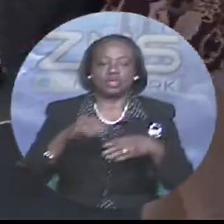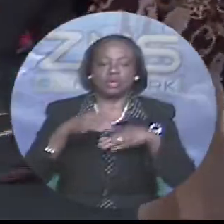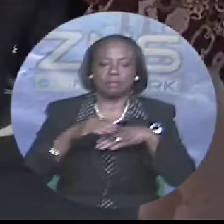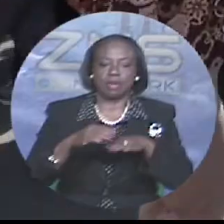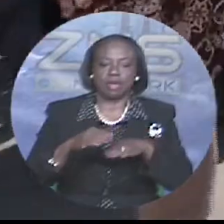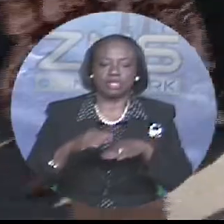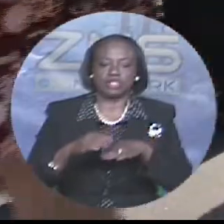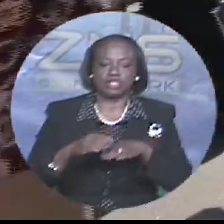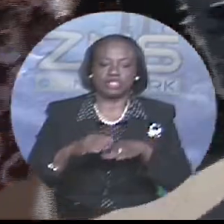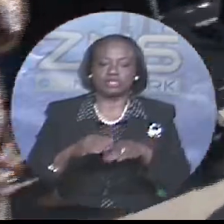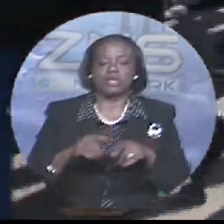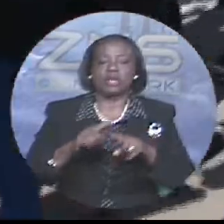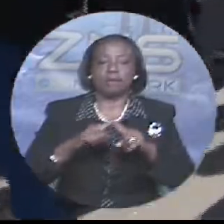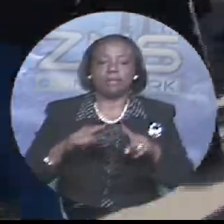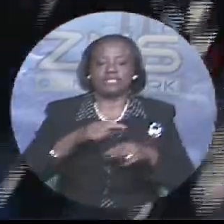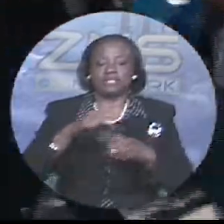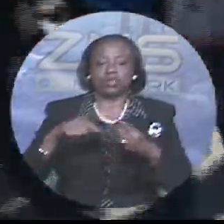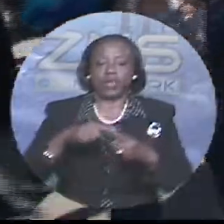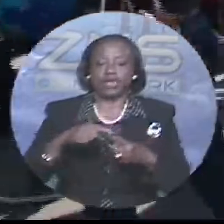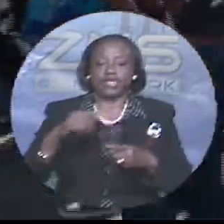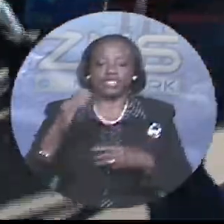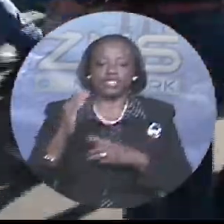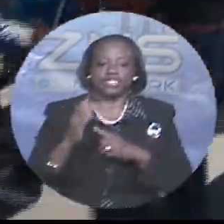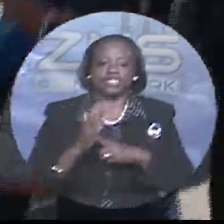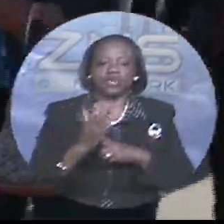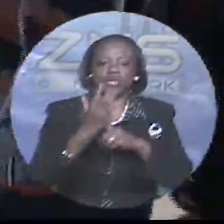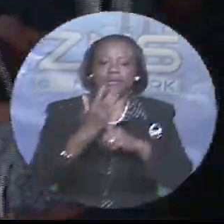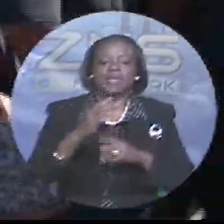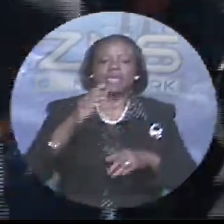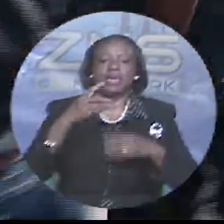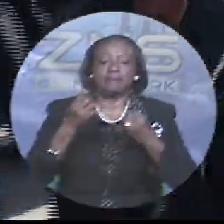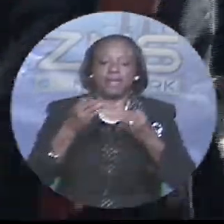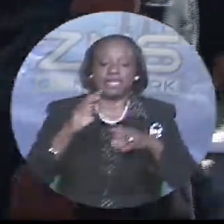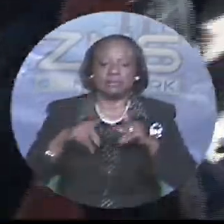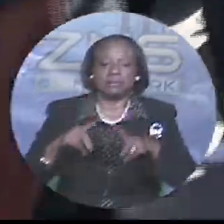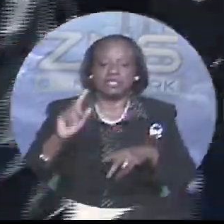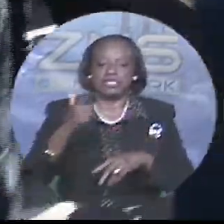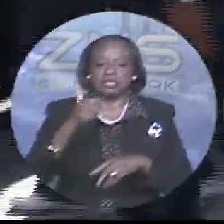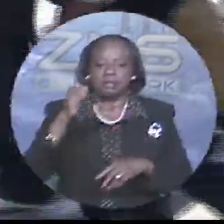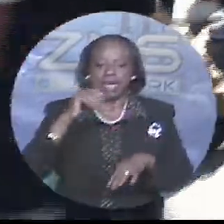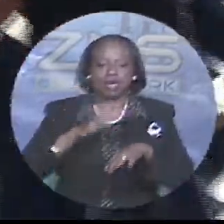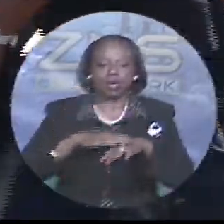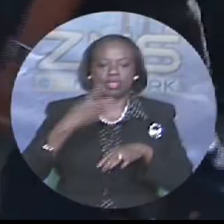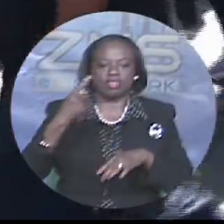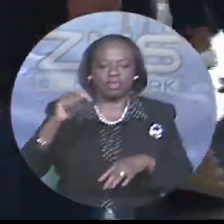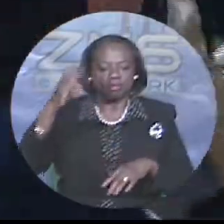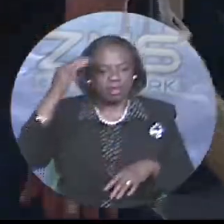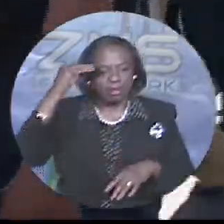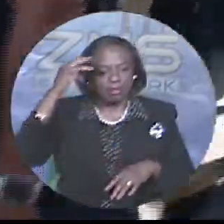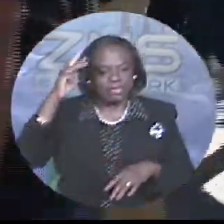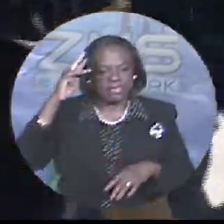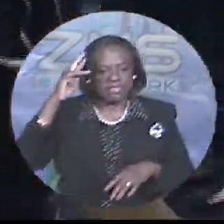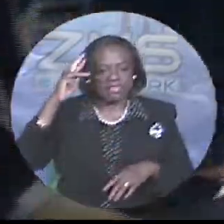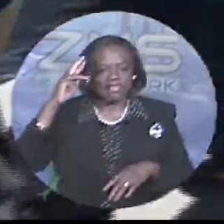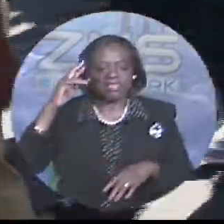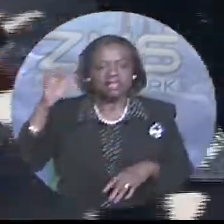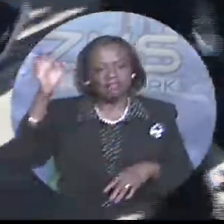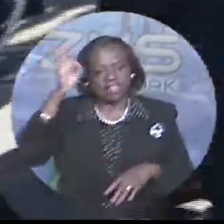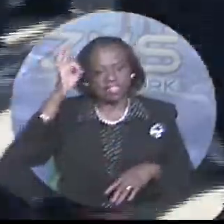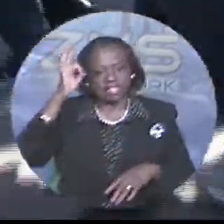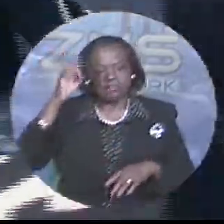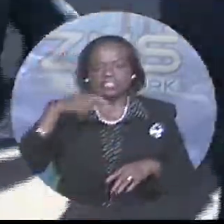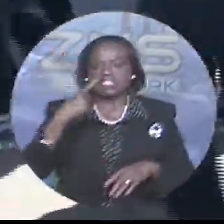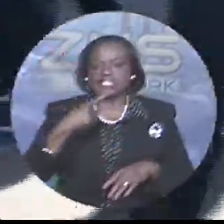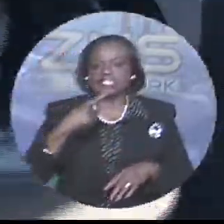event hacking, with many on the march turning their backs on the ministers. Fitzgerald says his mission for the past